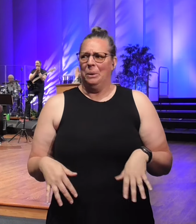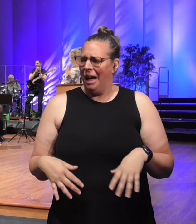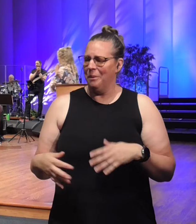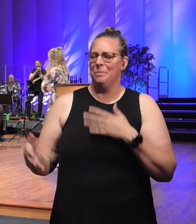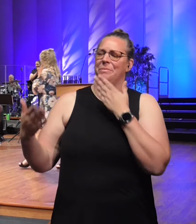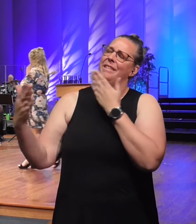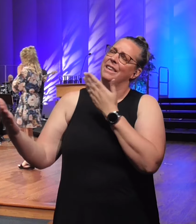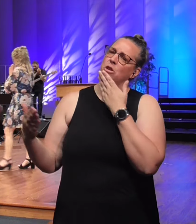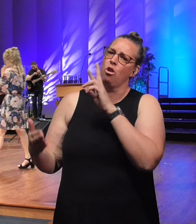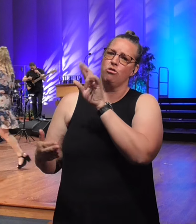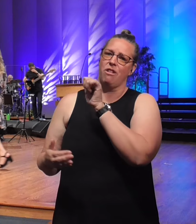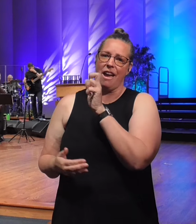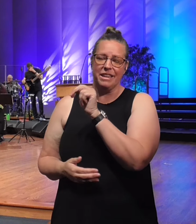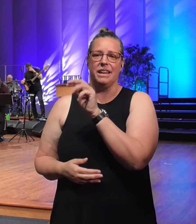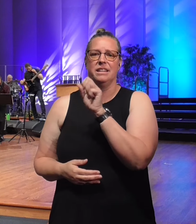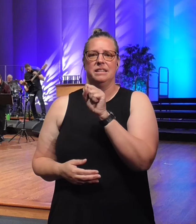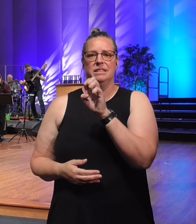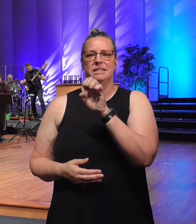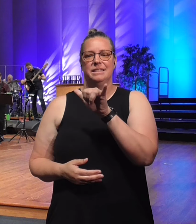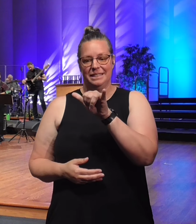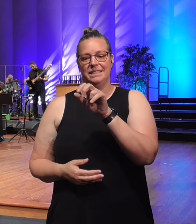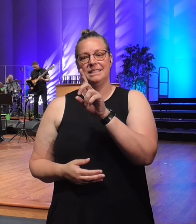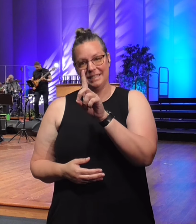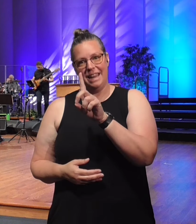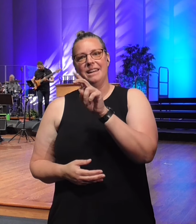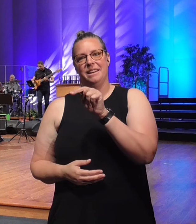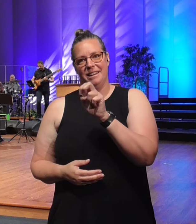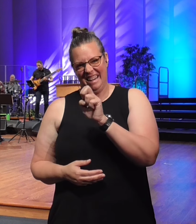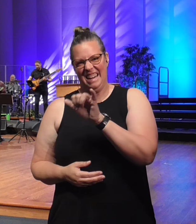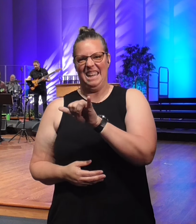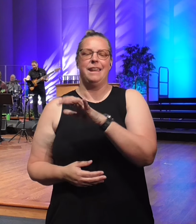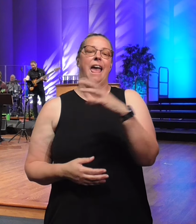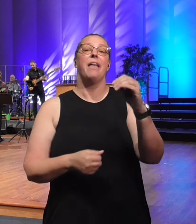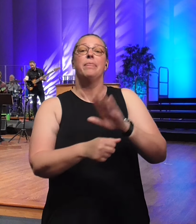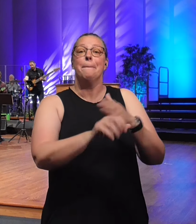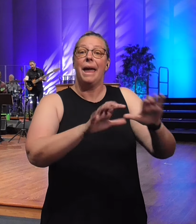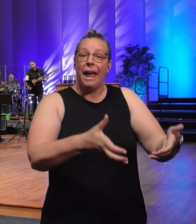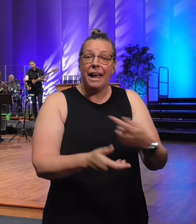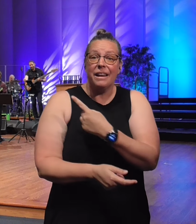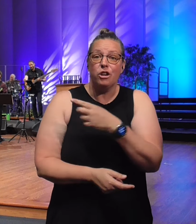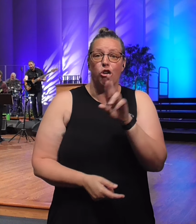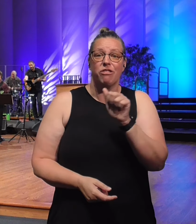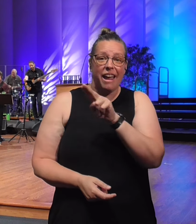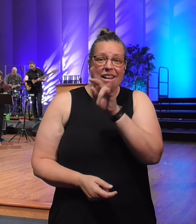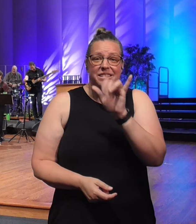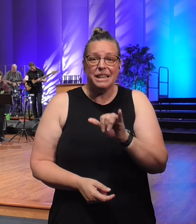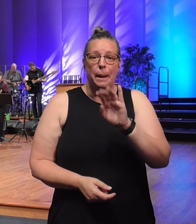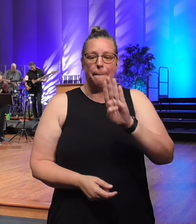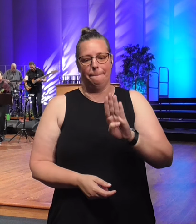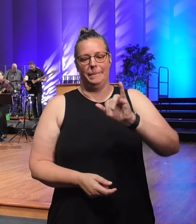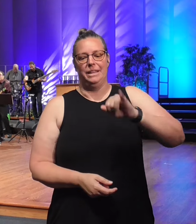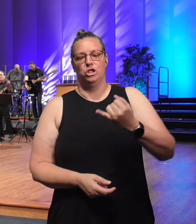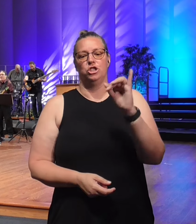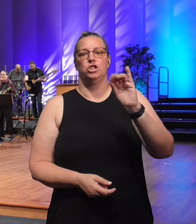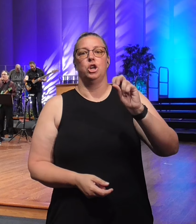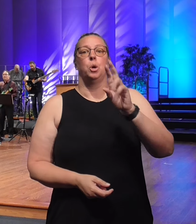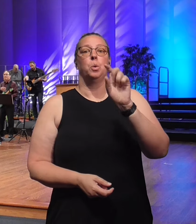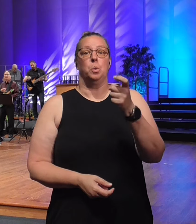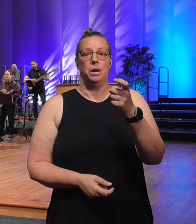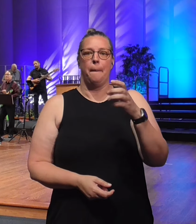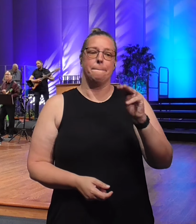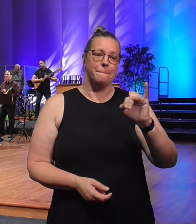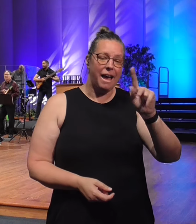Thank you, Ryan Barnett and Sydney Erickson and our beloved Mile High Band, Randy and Bijou and Mike